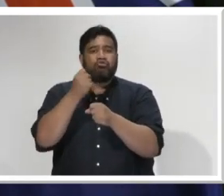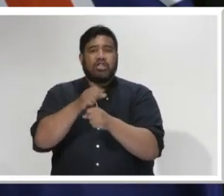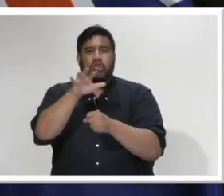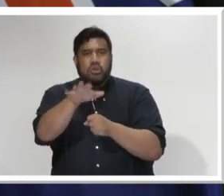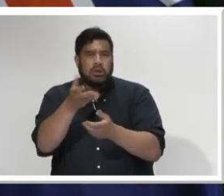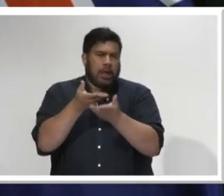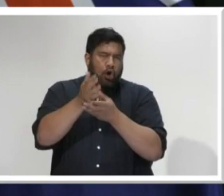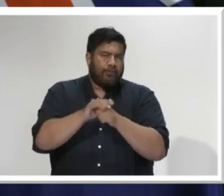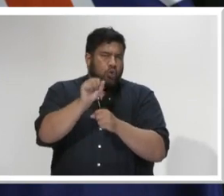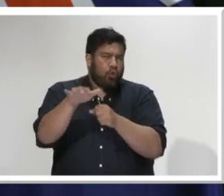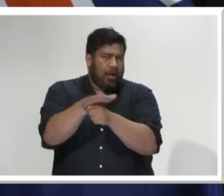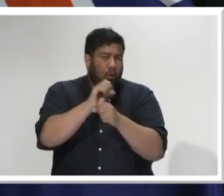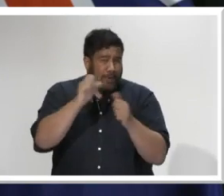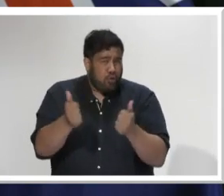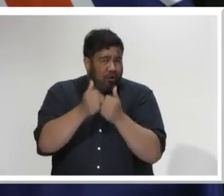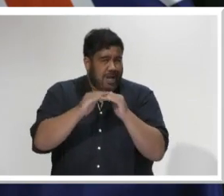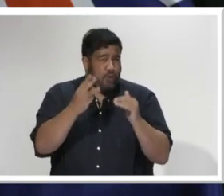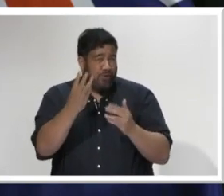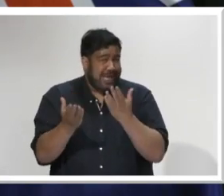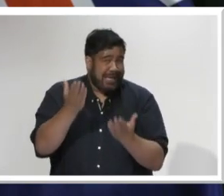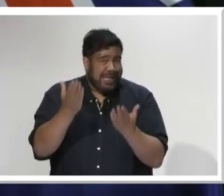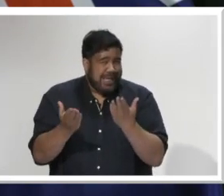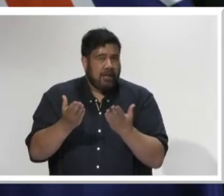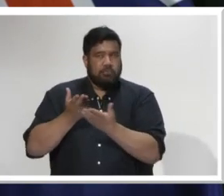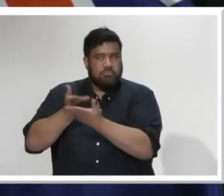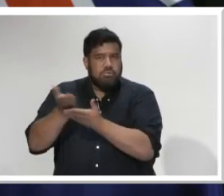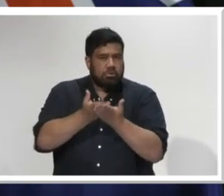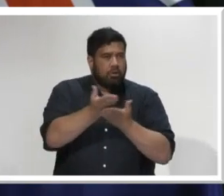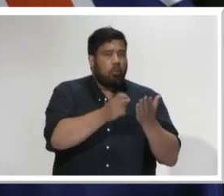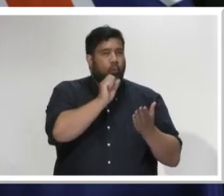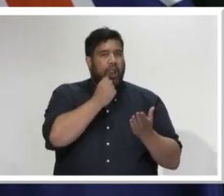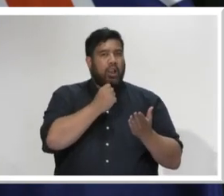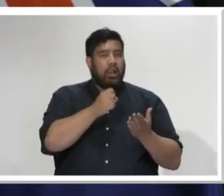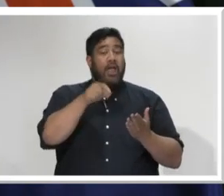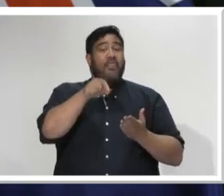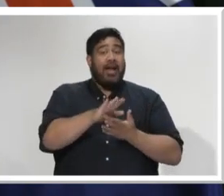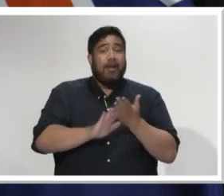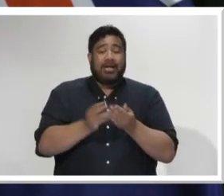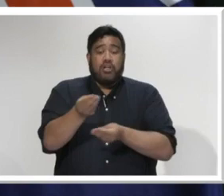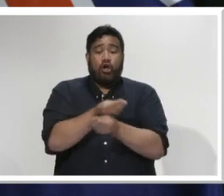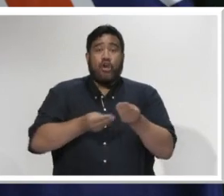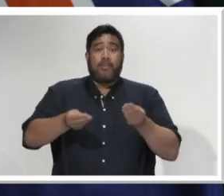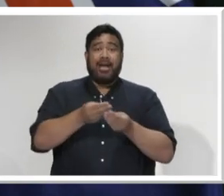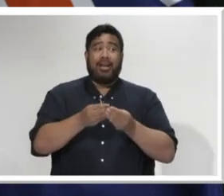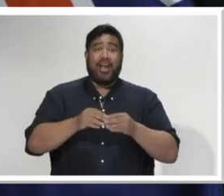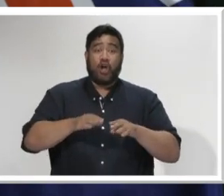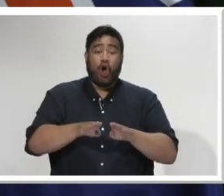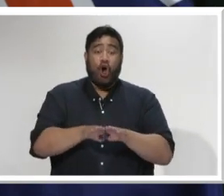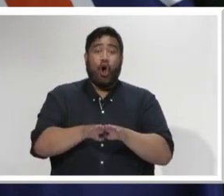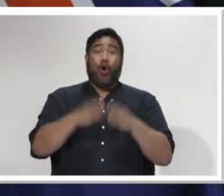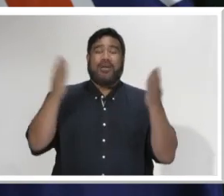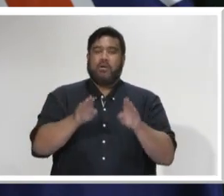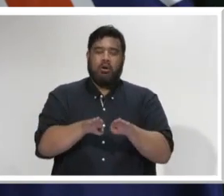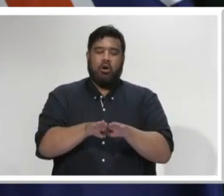risk. But at level 3, we cautiously start opening up our economy, albeit with significant